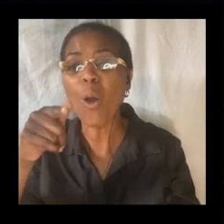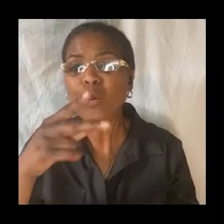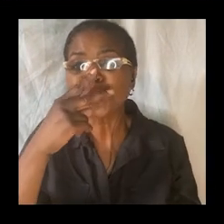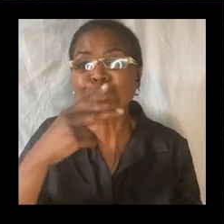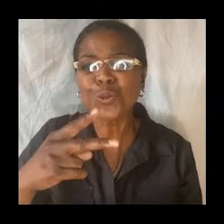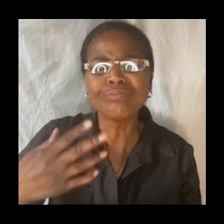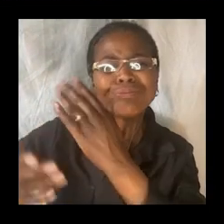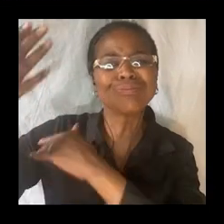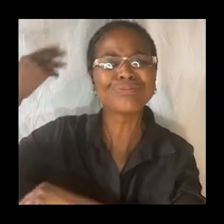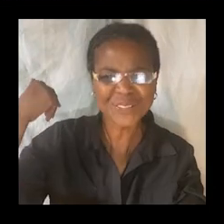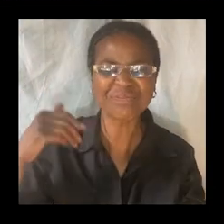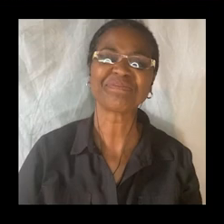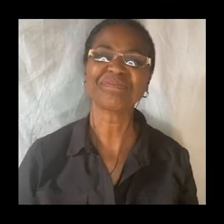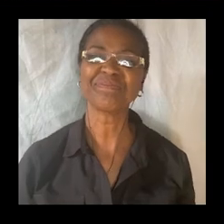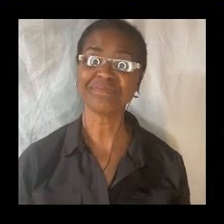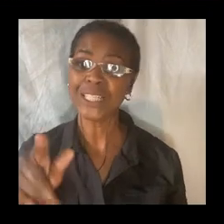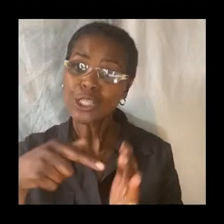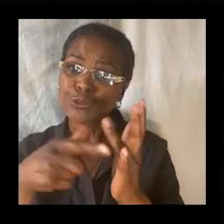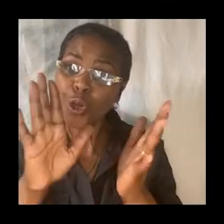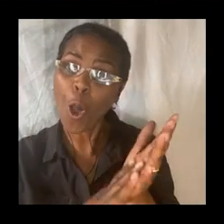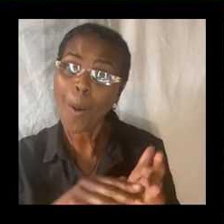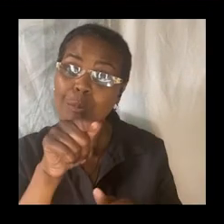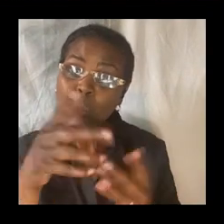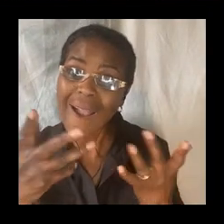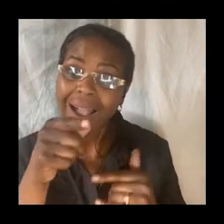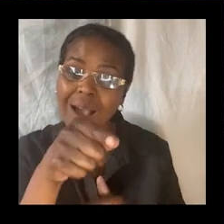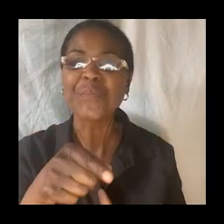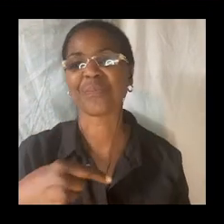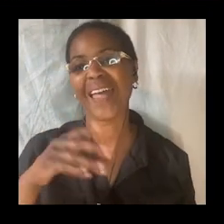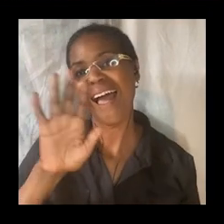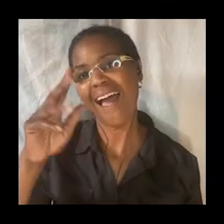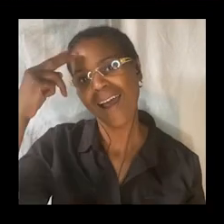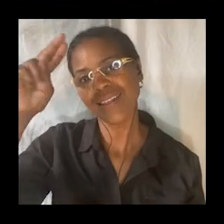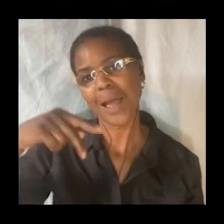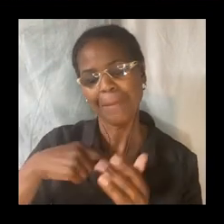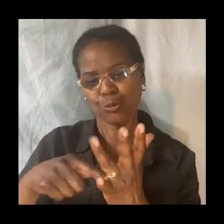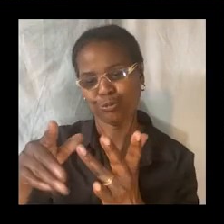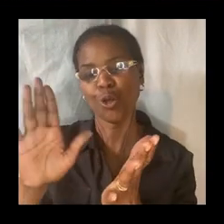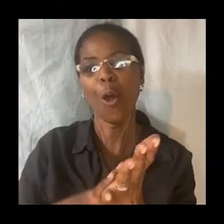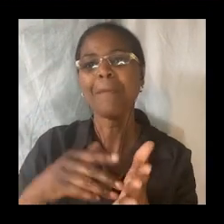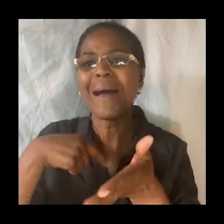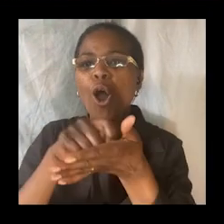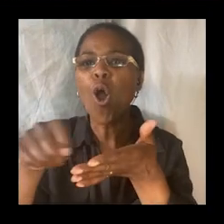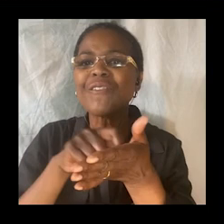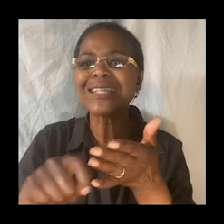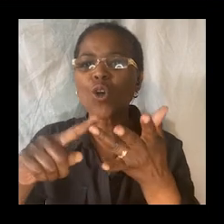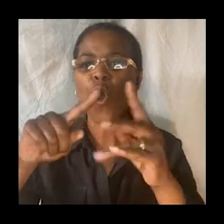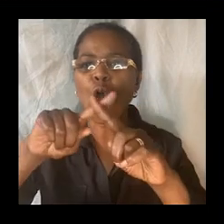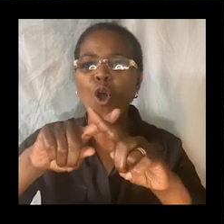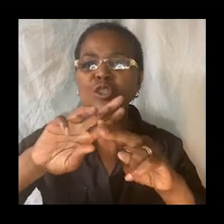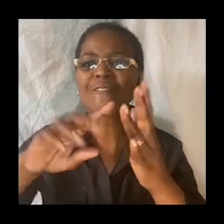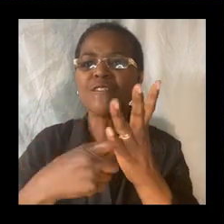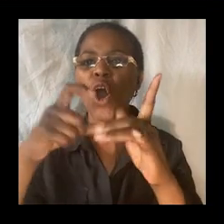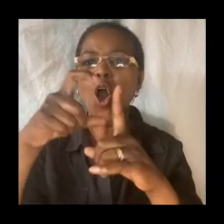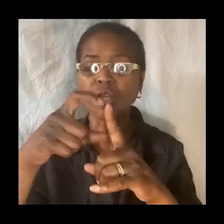Hi, yeah, I'm Tom. I'm in my office in Oxford. I'm a white man.